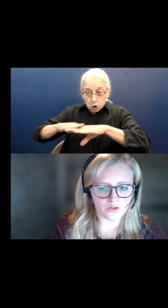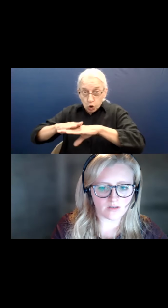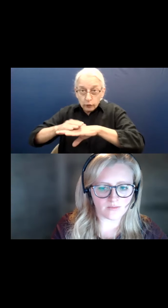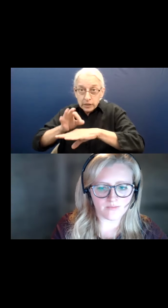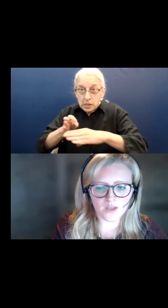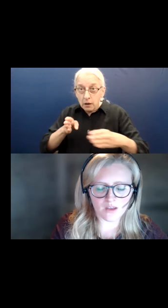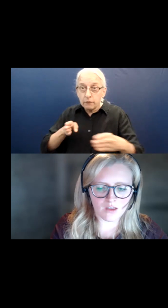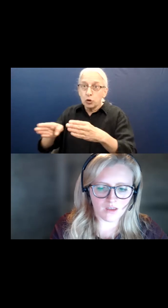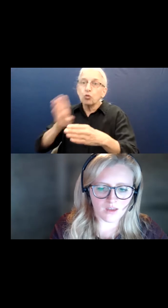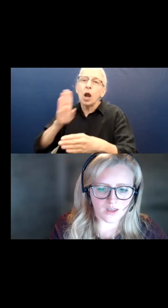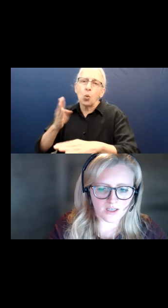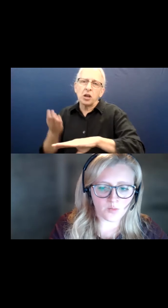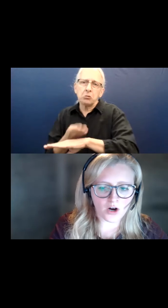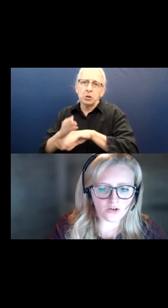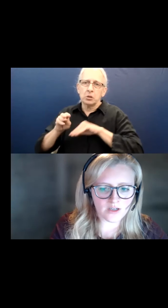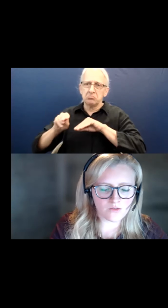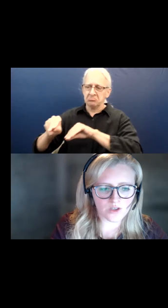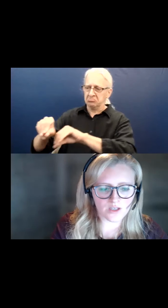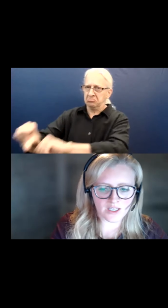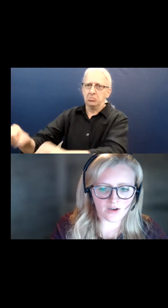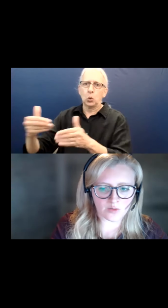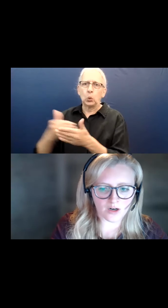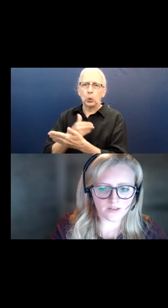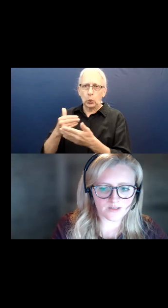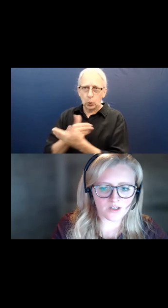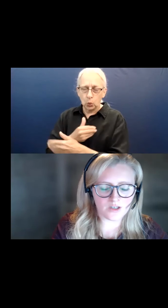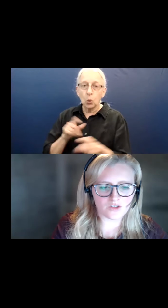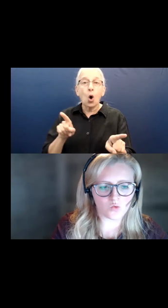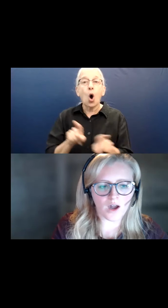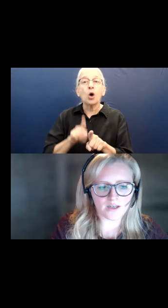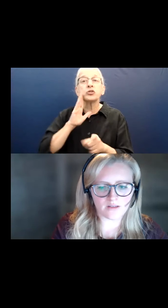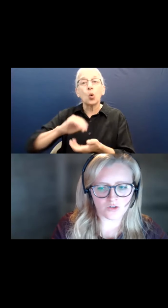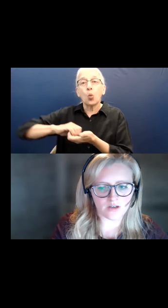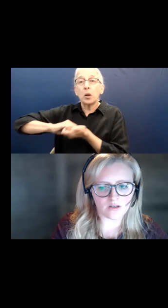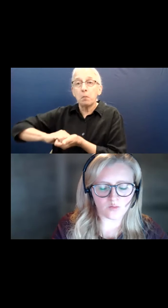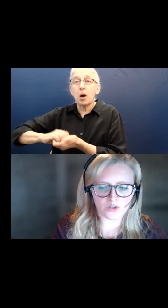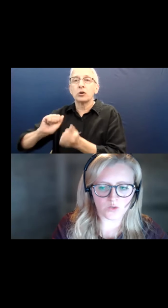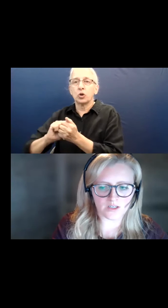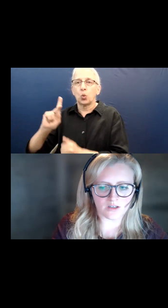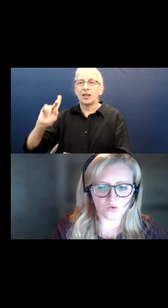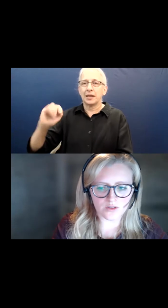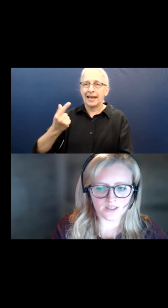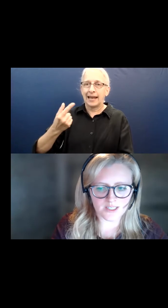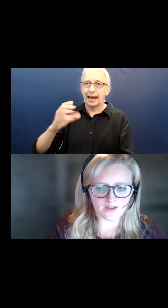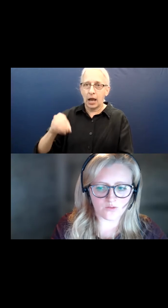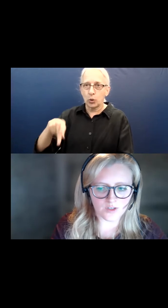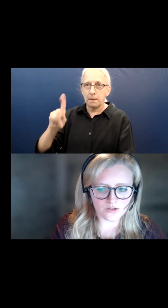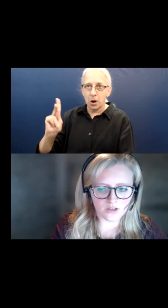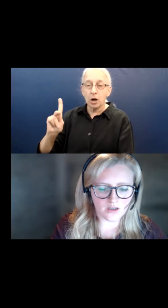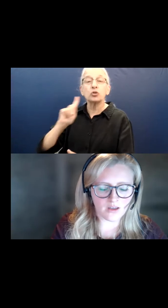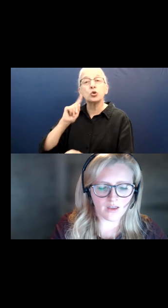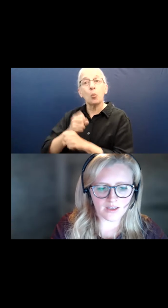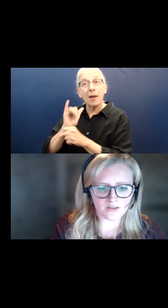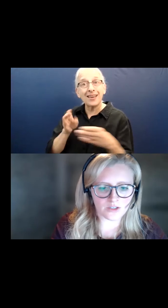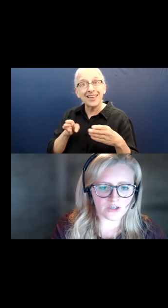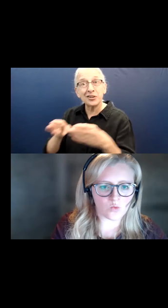of the trail, and partnering with King County Parks to widen the trail between Northeast 85th